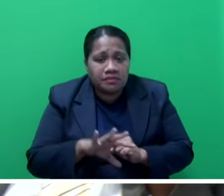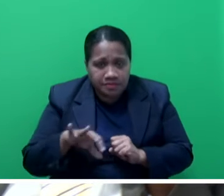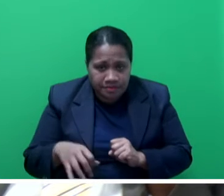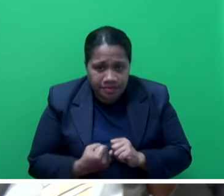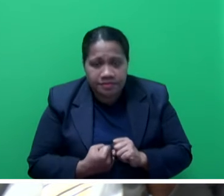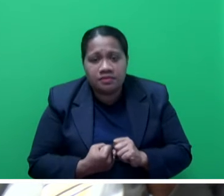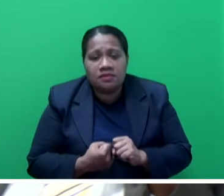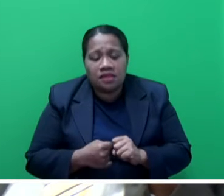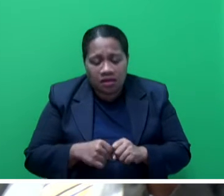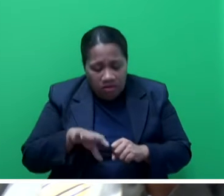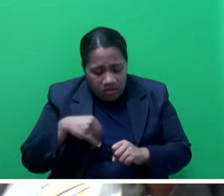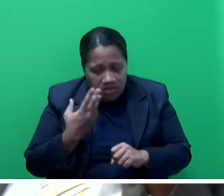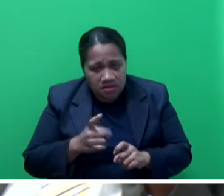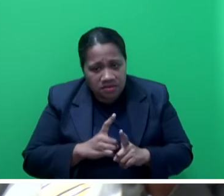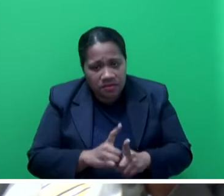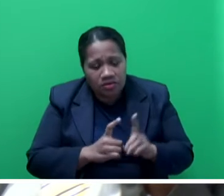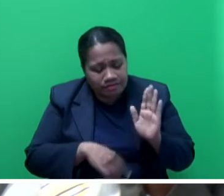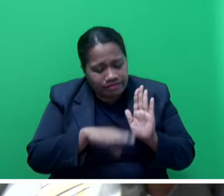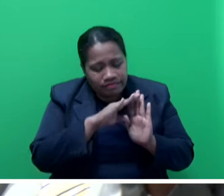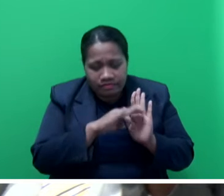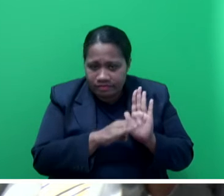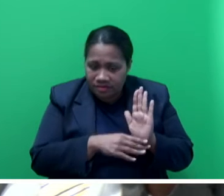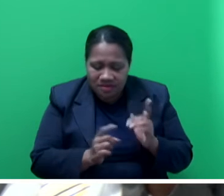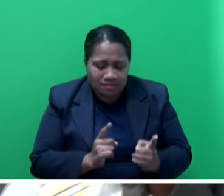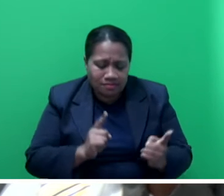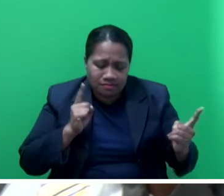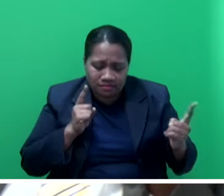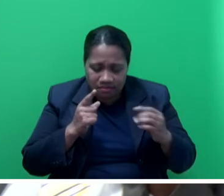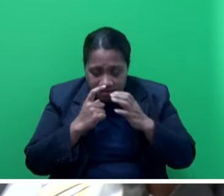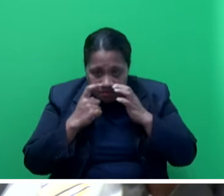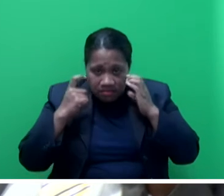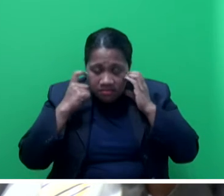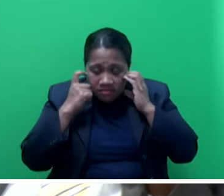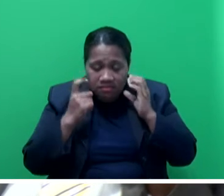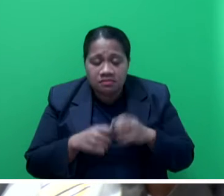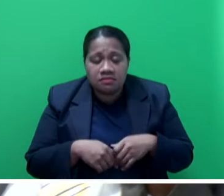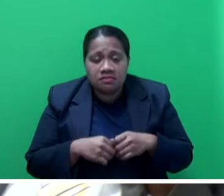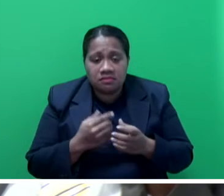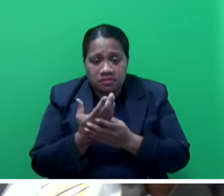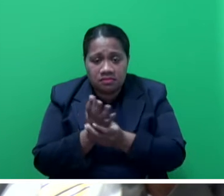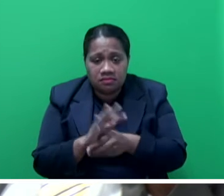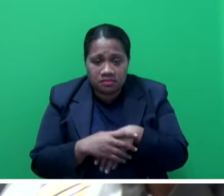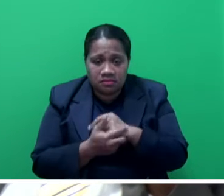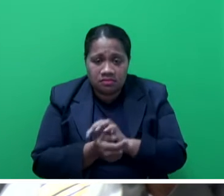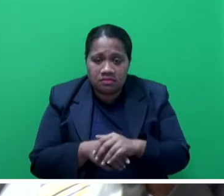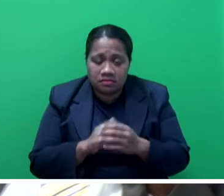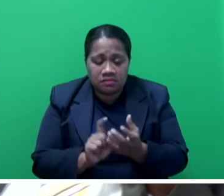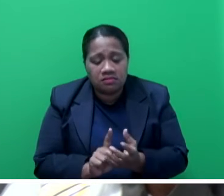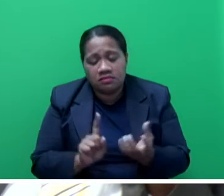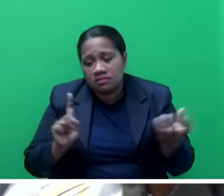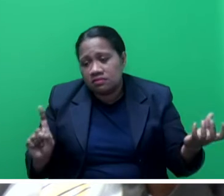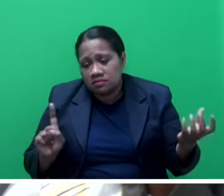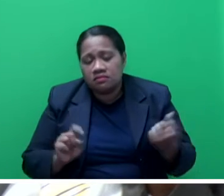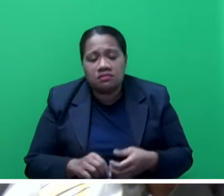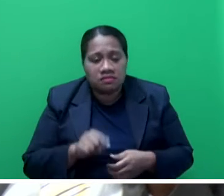mitigation measures, such as physical distancing, use of masks, hand hygiene, and isolation, remains the top of the defense